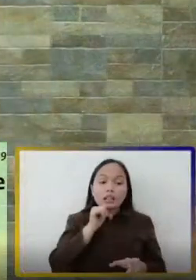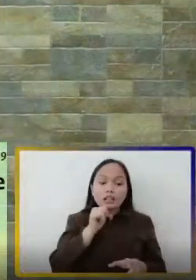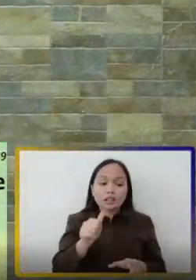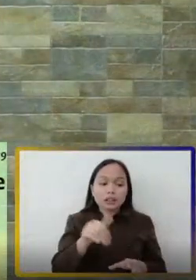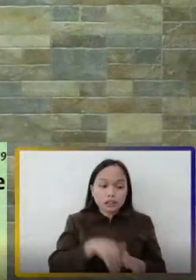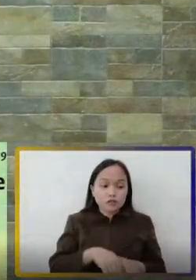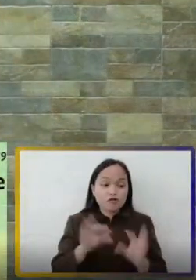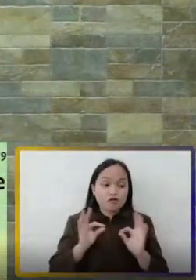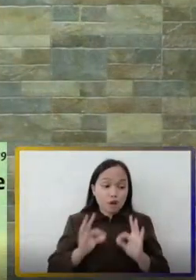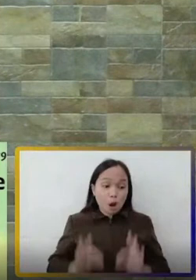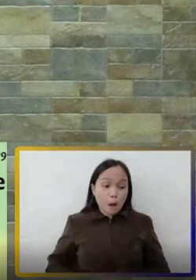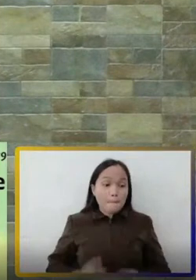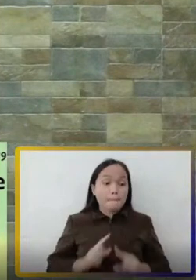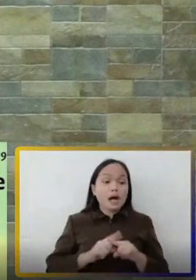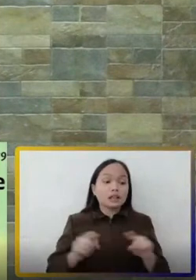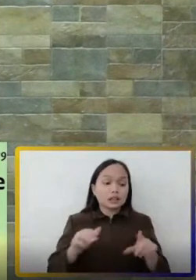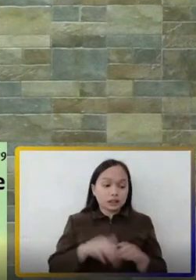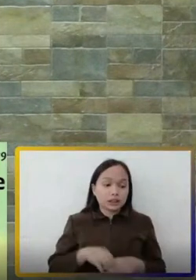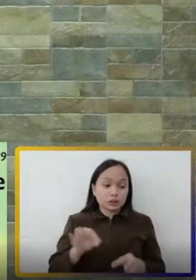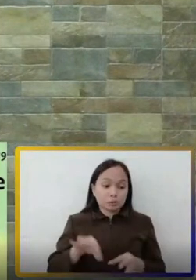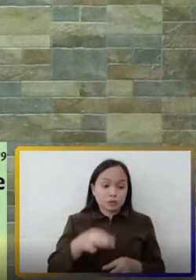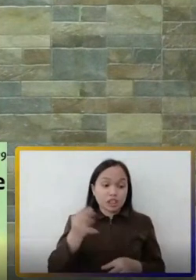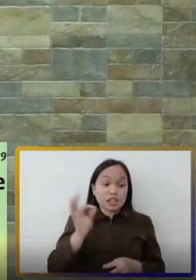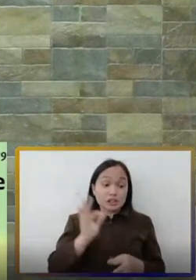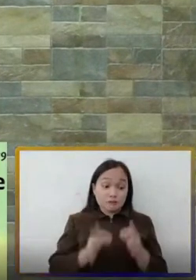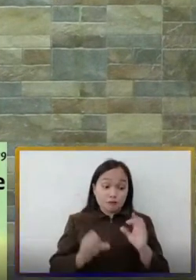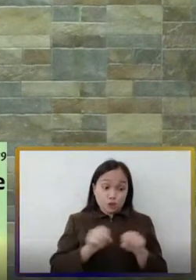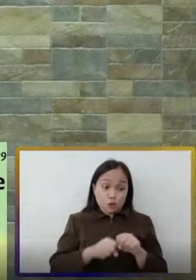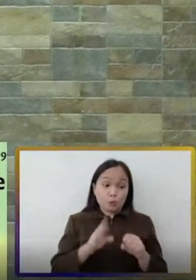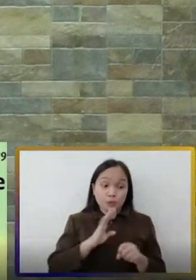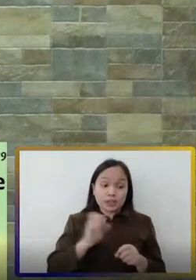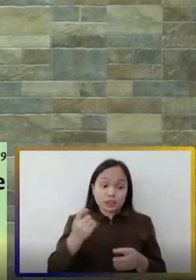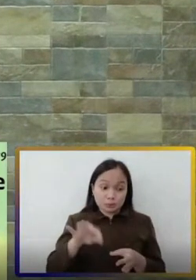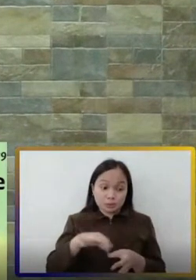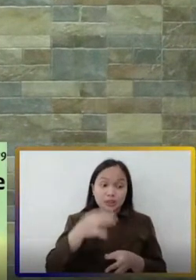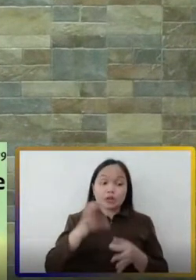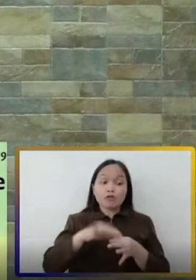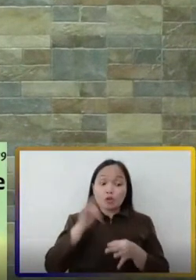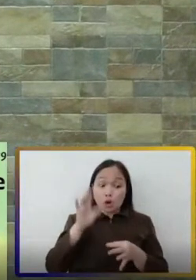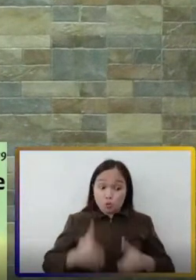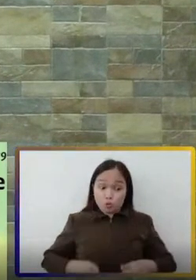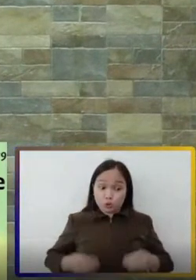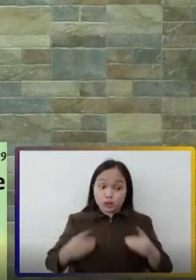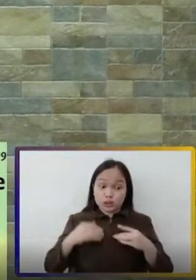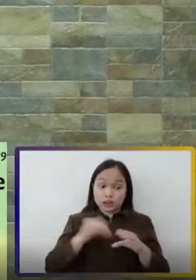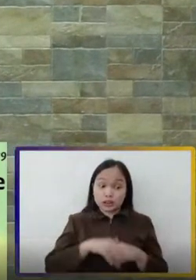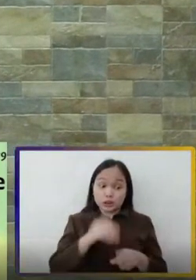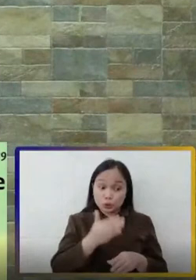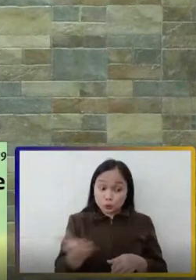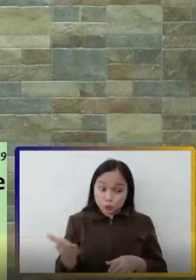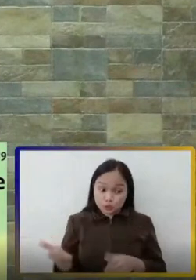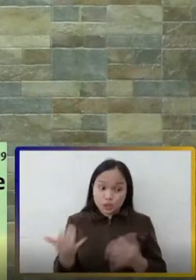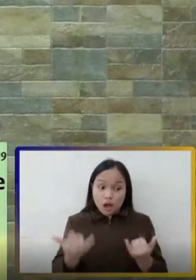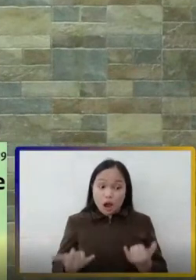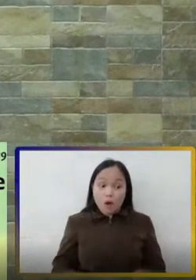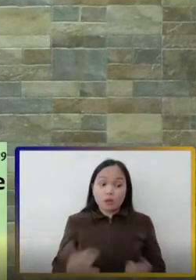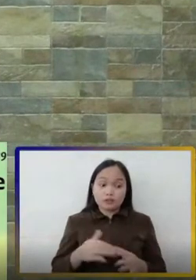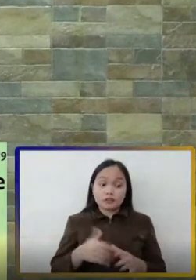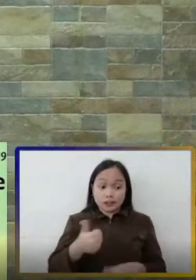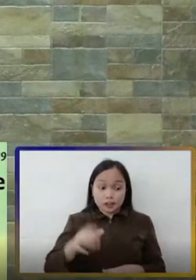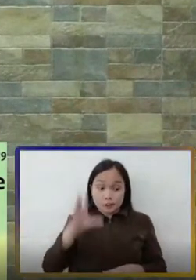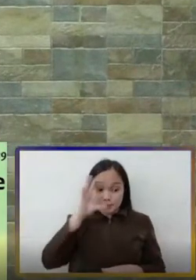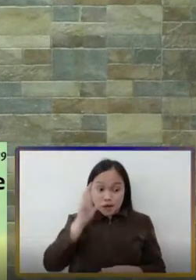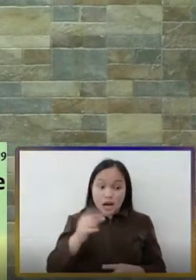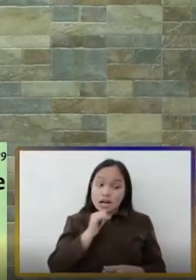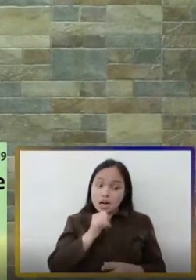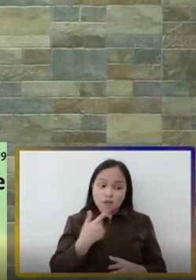flesh, but in the Spirit, if so be that the Spirit of God dwell in you. Now if any man have not the